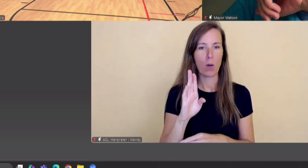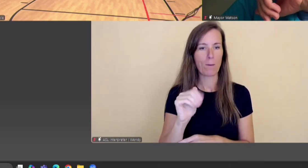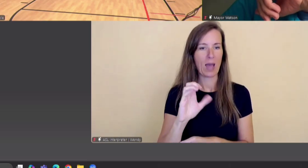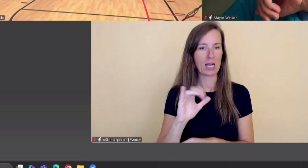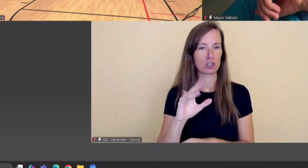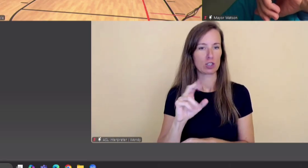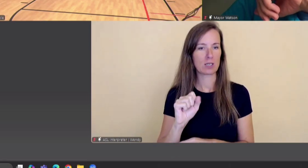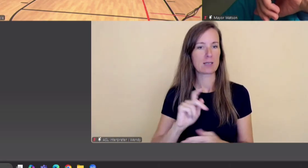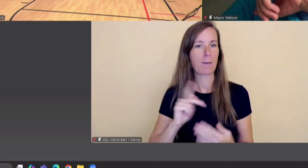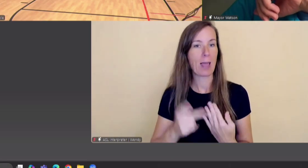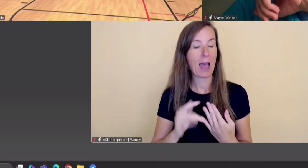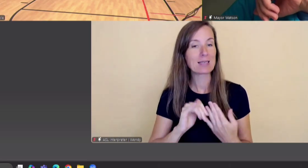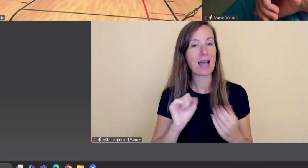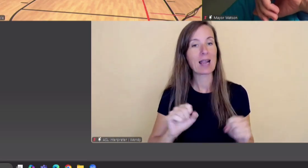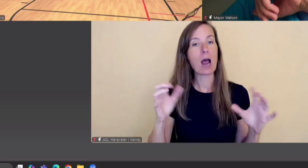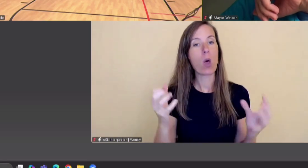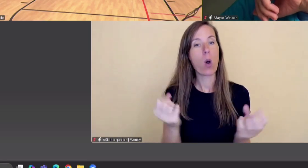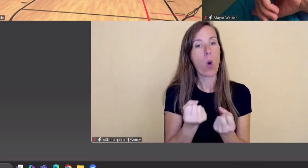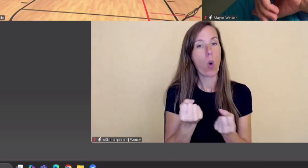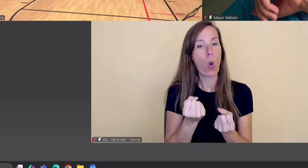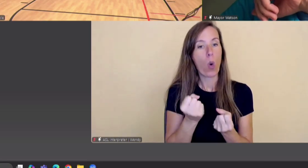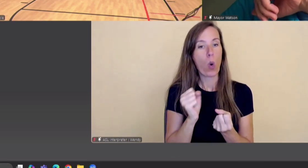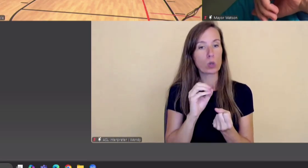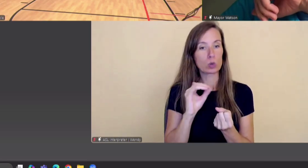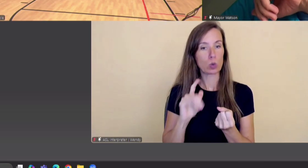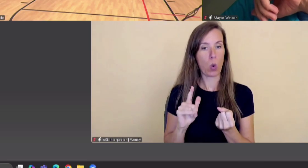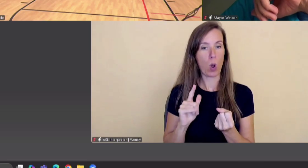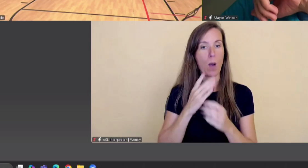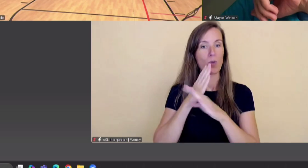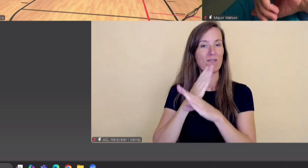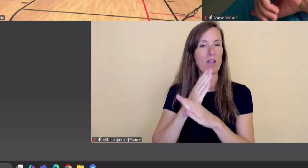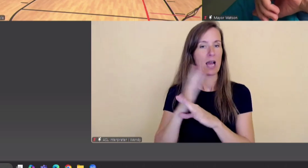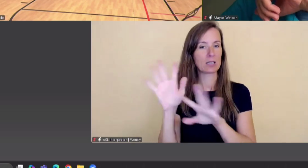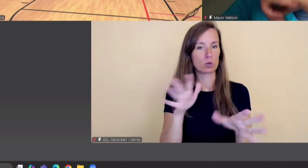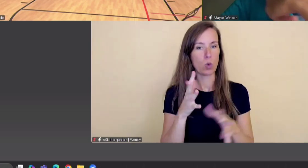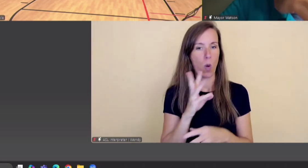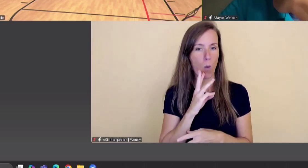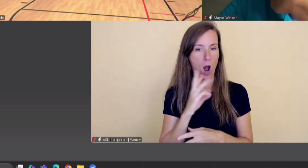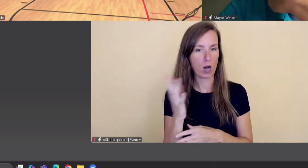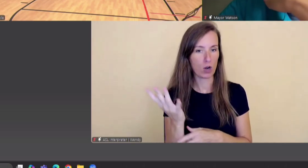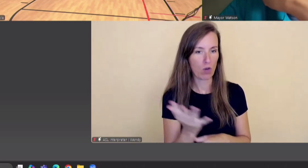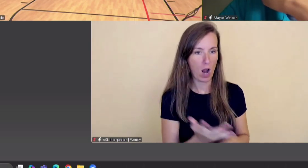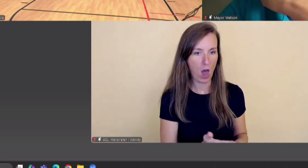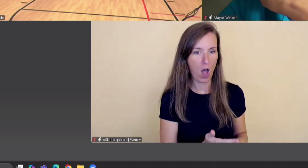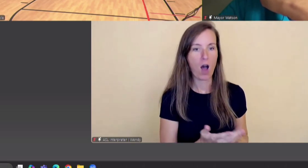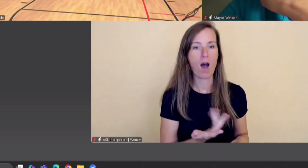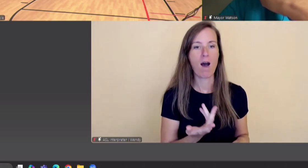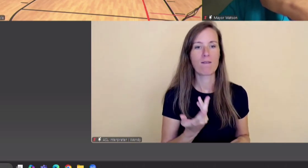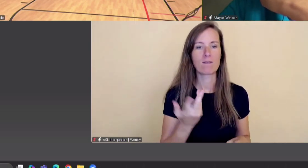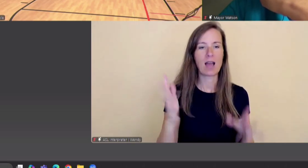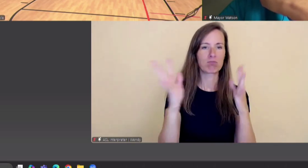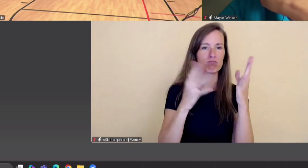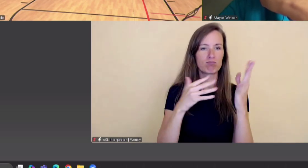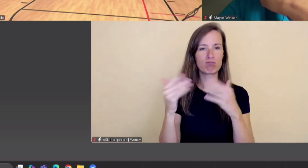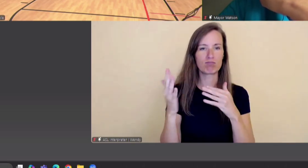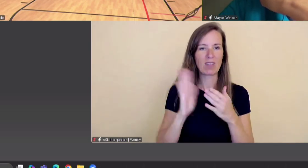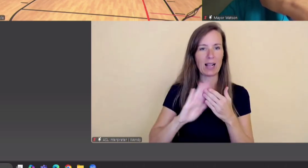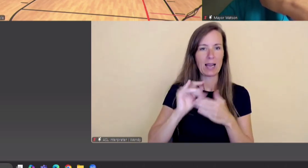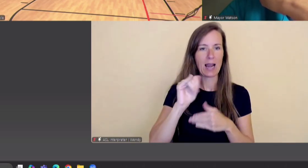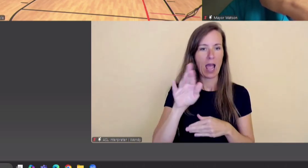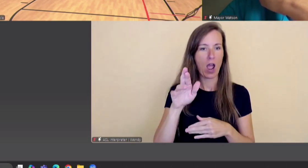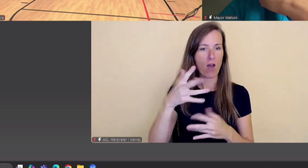and certainly not least, support beneficial insects, birds, and other wildlife. How can we learn